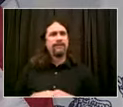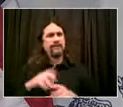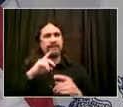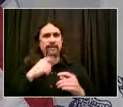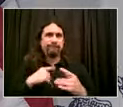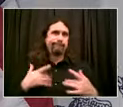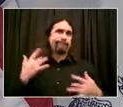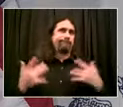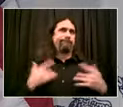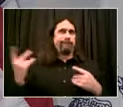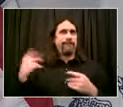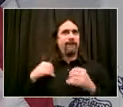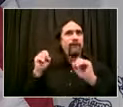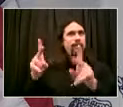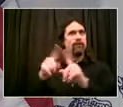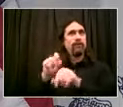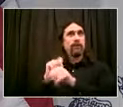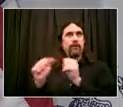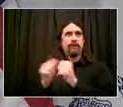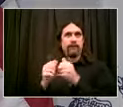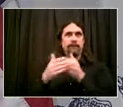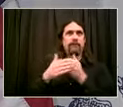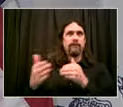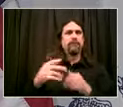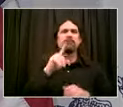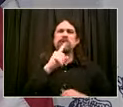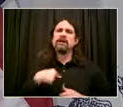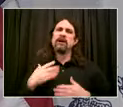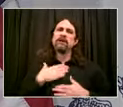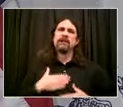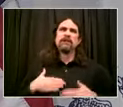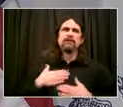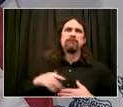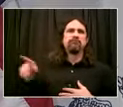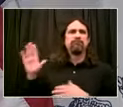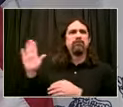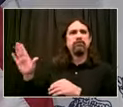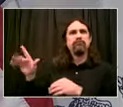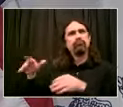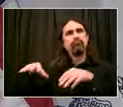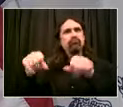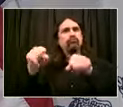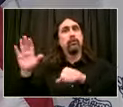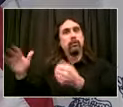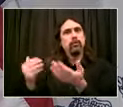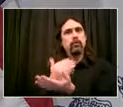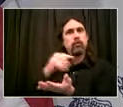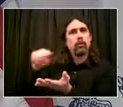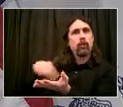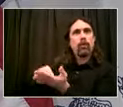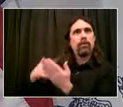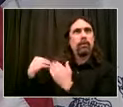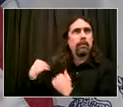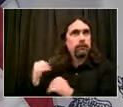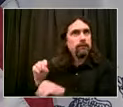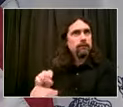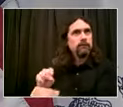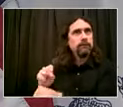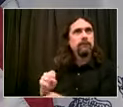Lorraine mentioned something that we should dwell on for a moment here, how New York City schools came back. In the midst of